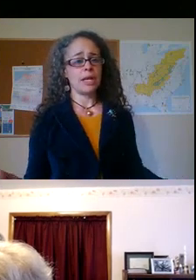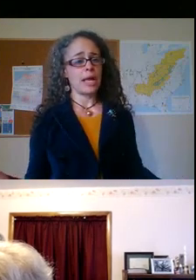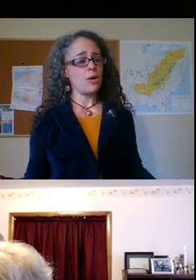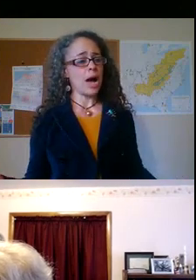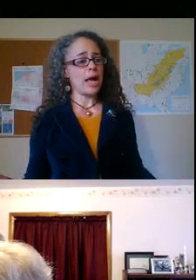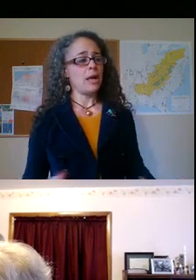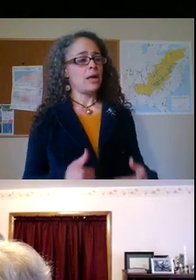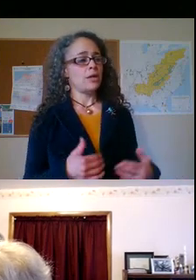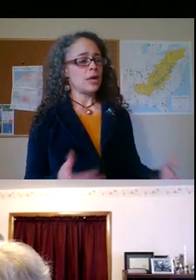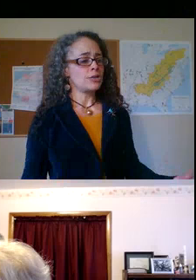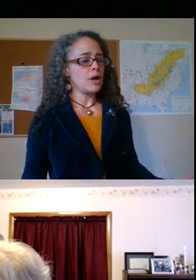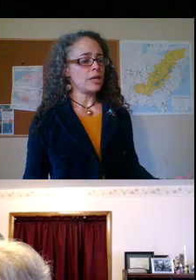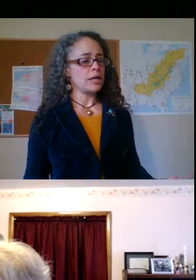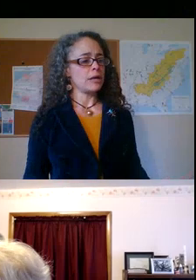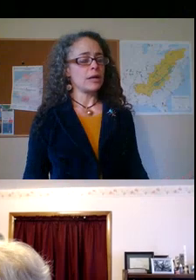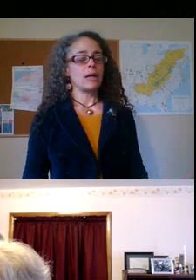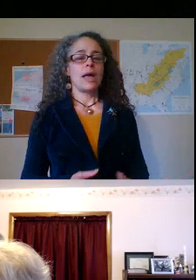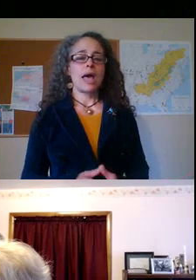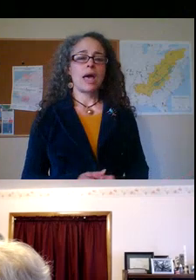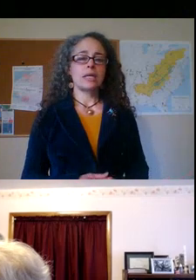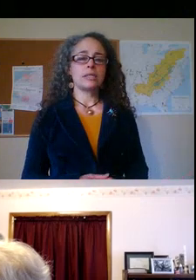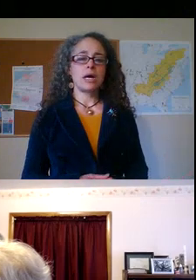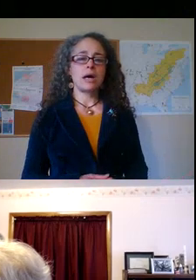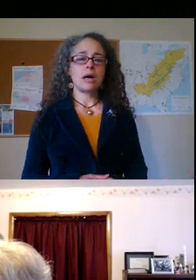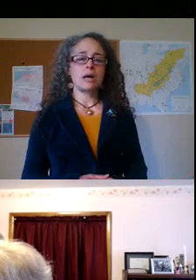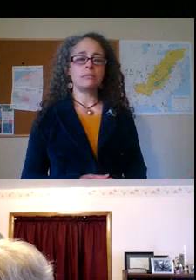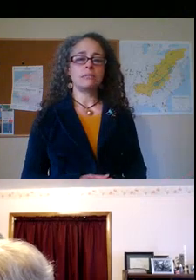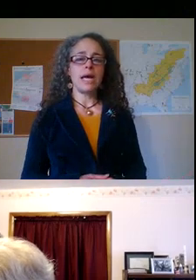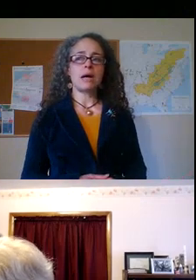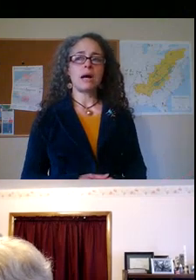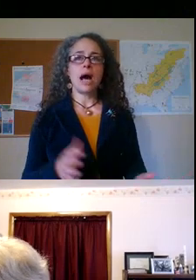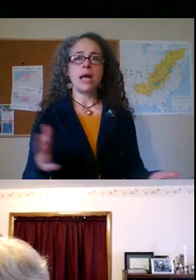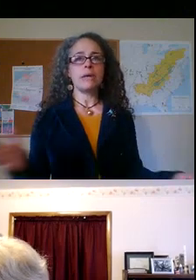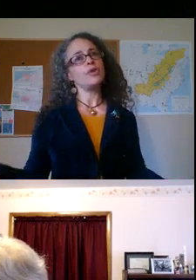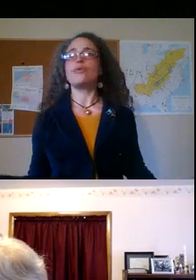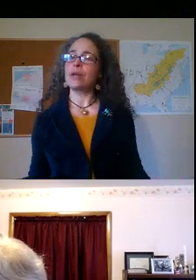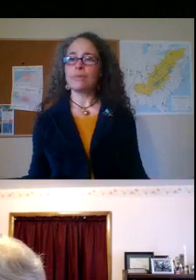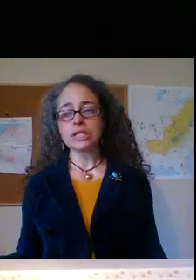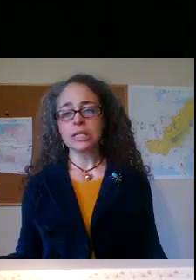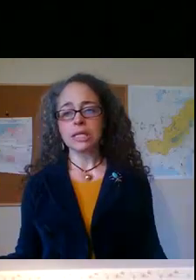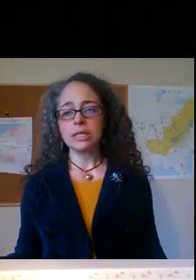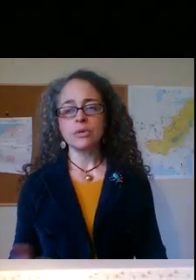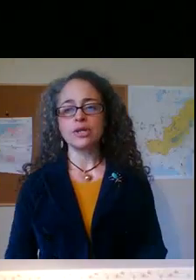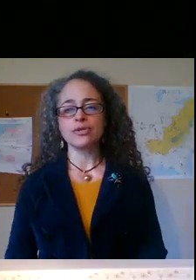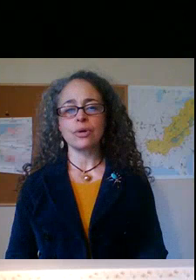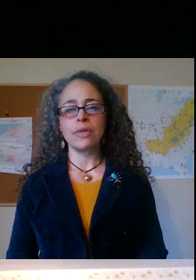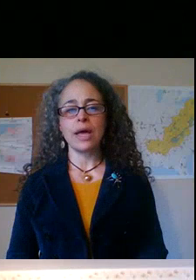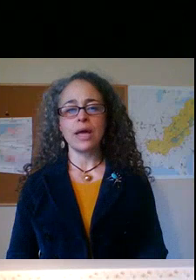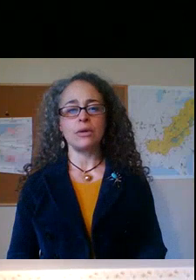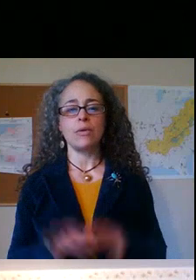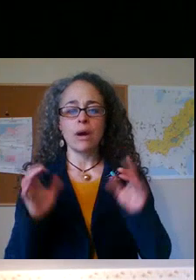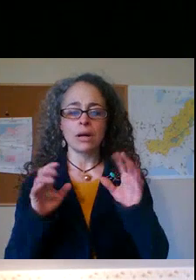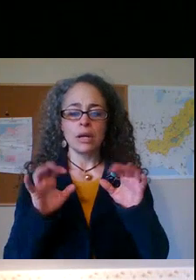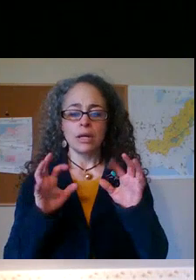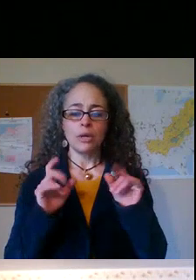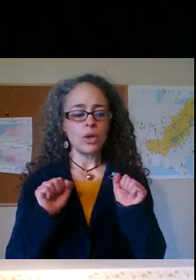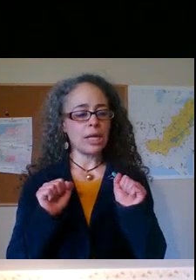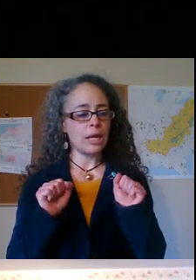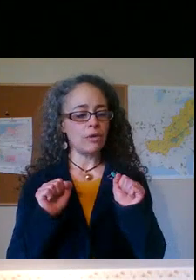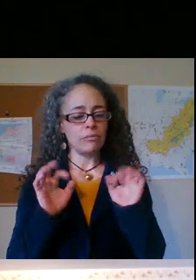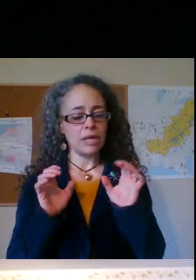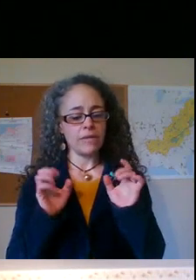fill out an LOI. You guys are all here. And yeah, I am your point person. So make sure that you